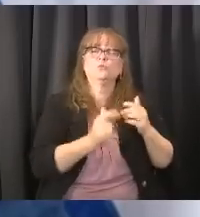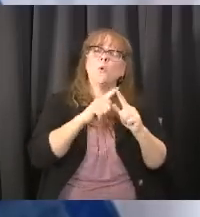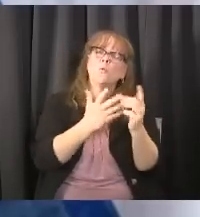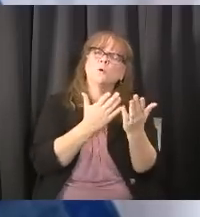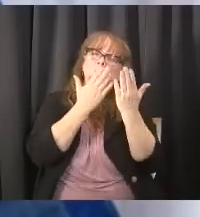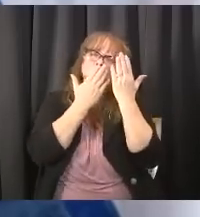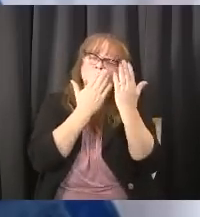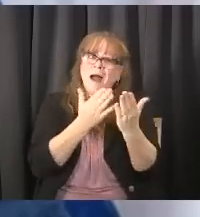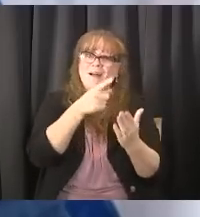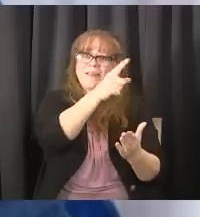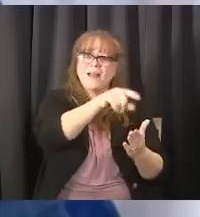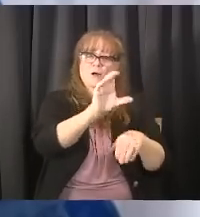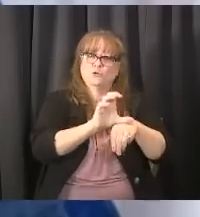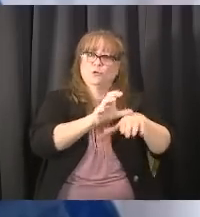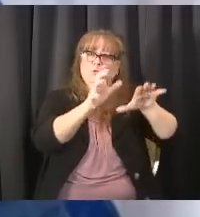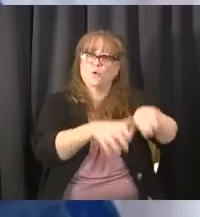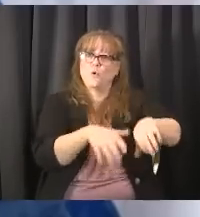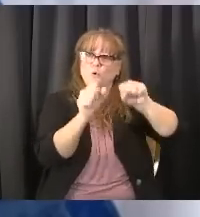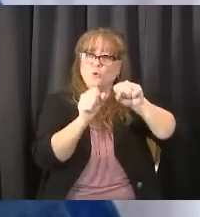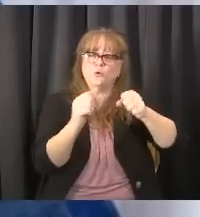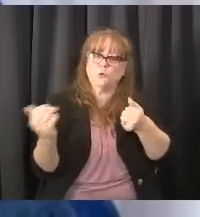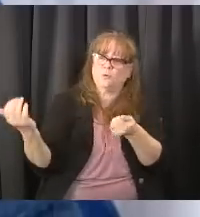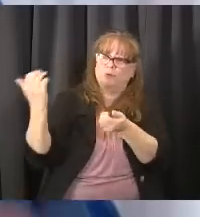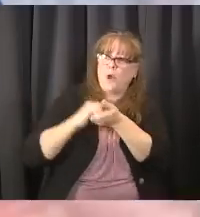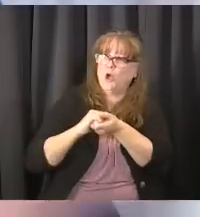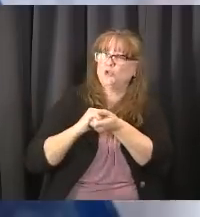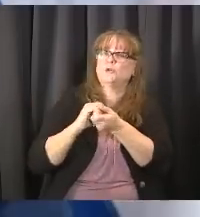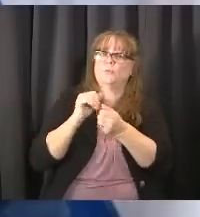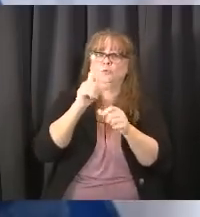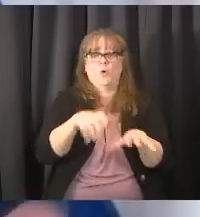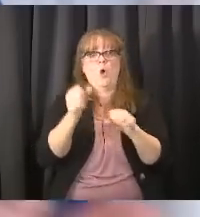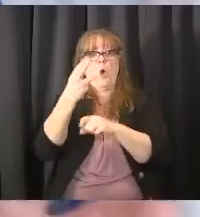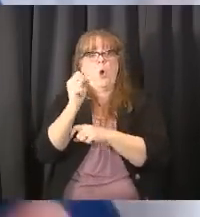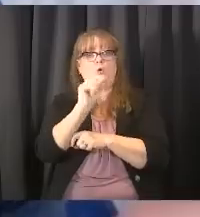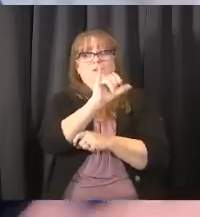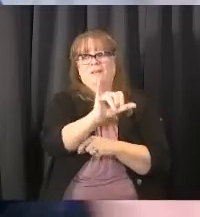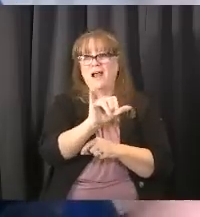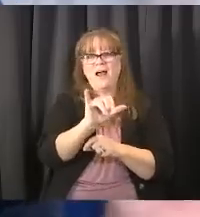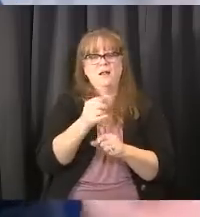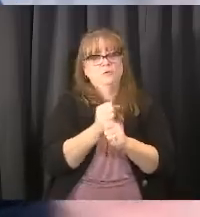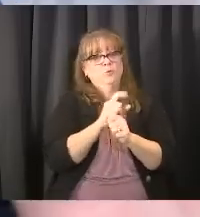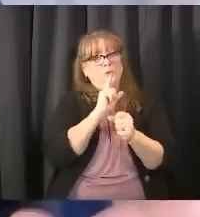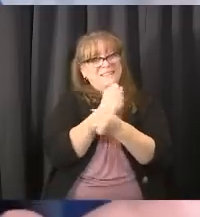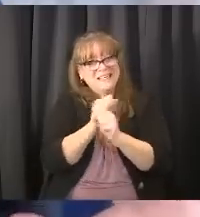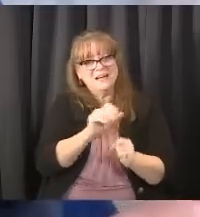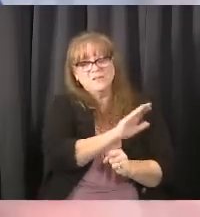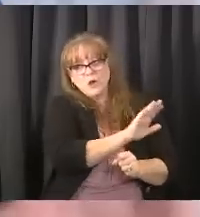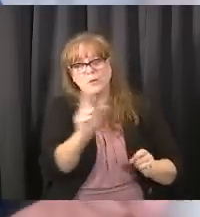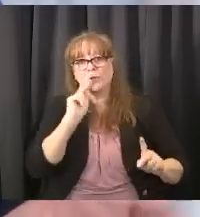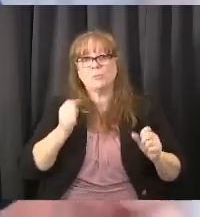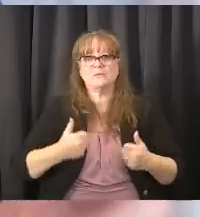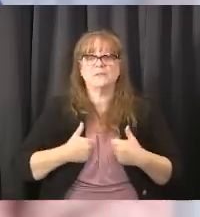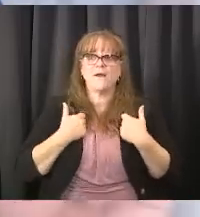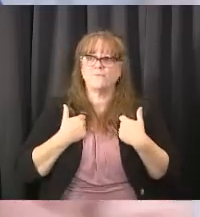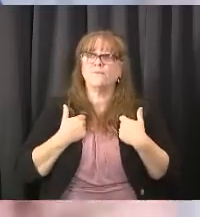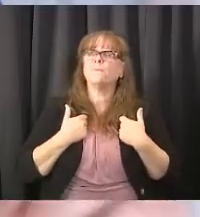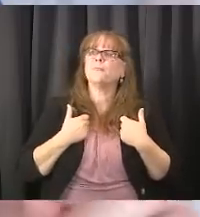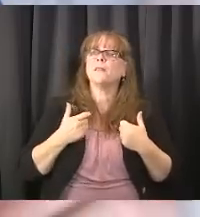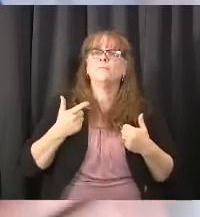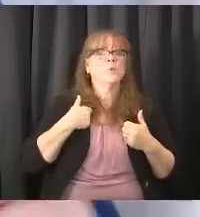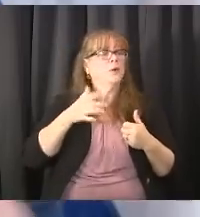event possible to save lives. We'll continue to identify locations like Zion Baptist Church around the state